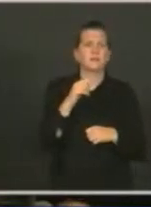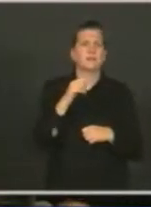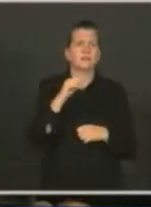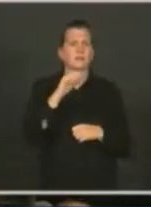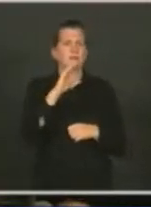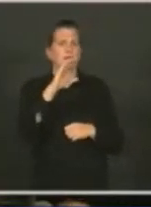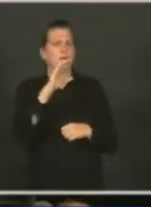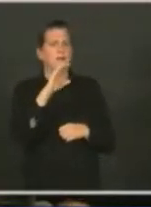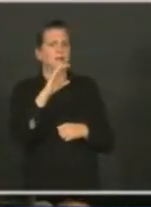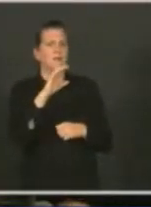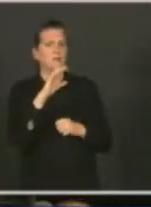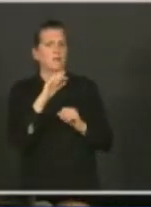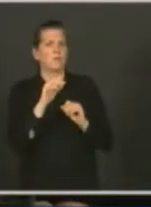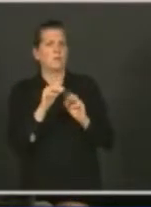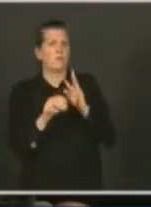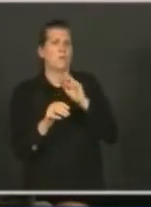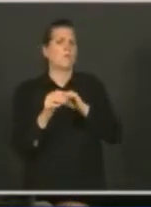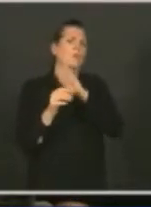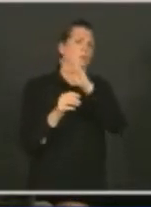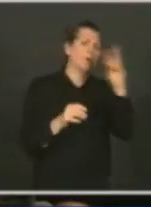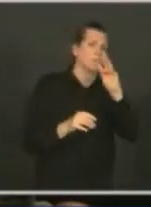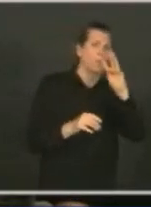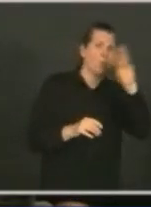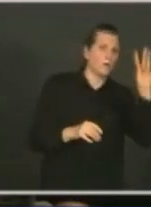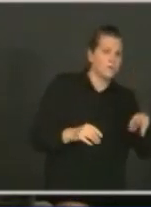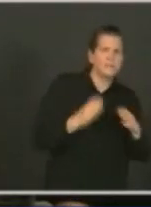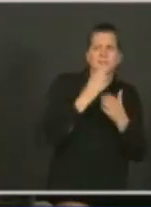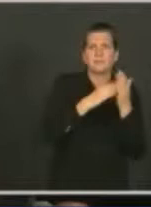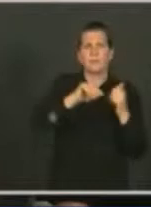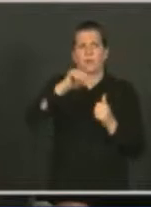Warwick, moving in some form to distance learning,